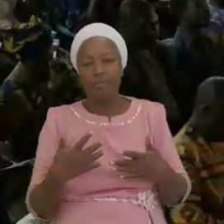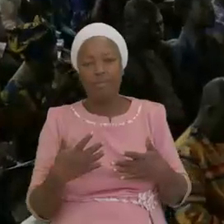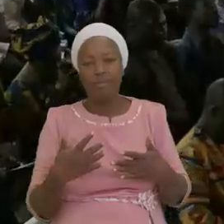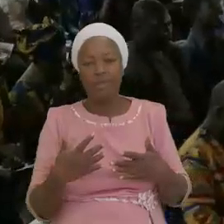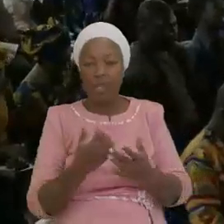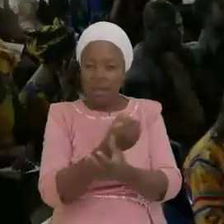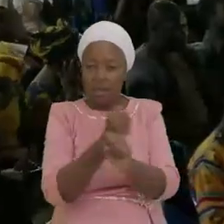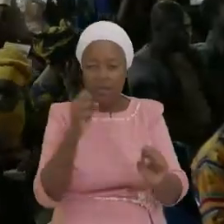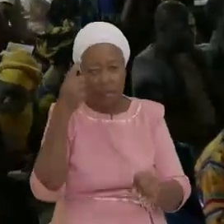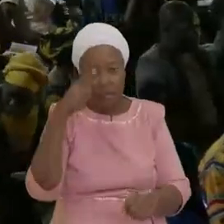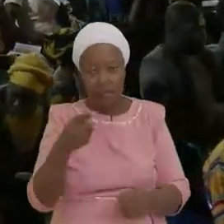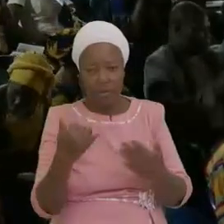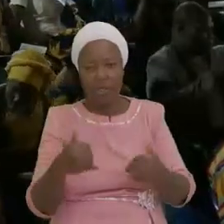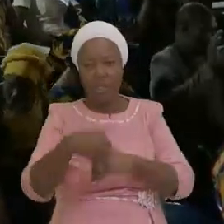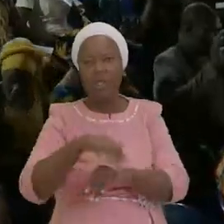Salvation for you tonight.